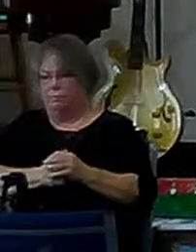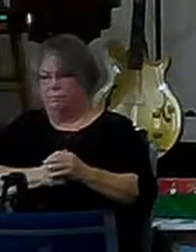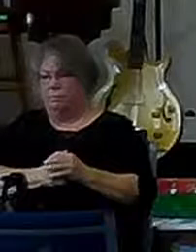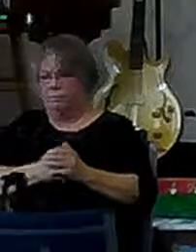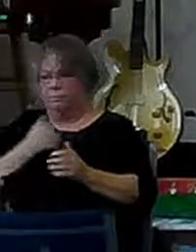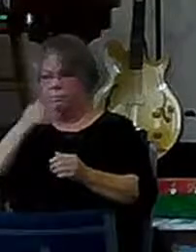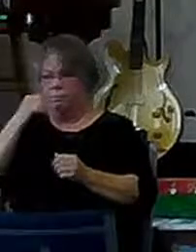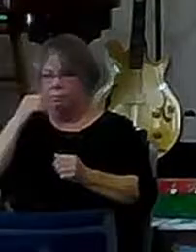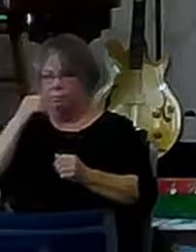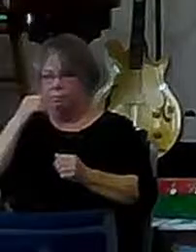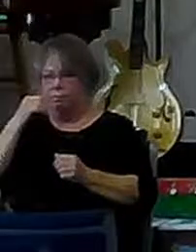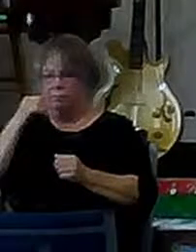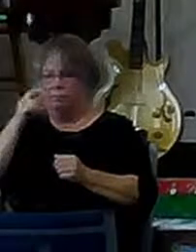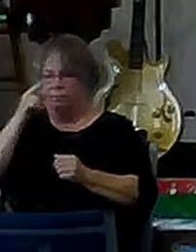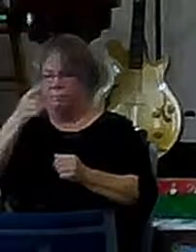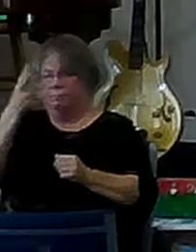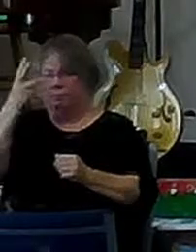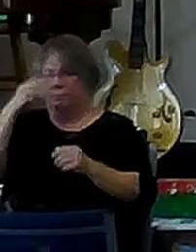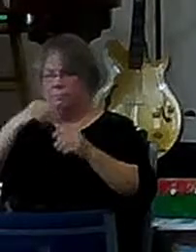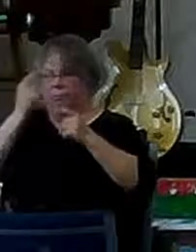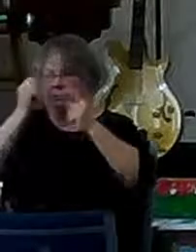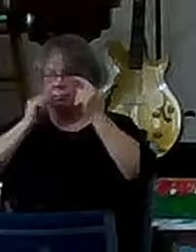And I remember he was in tears.